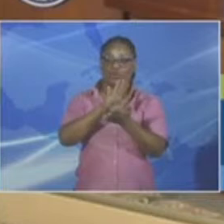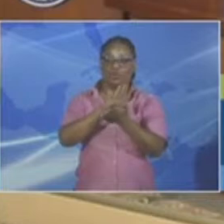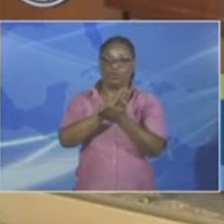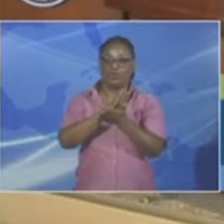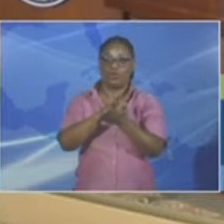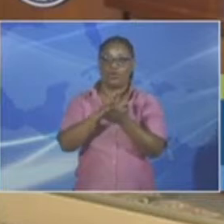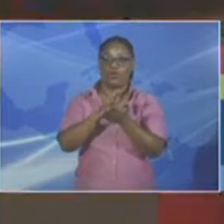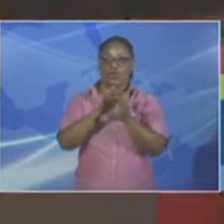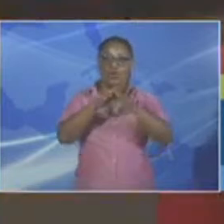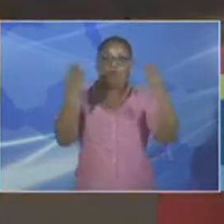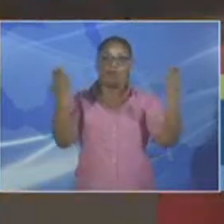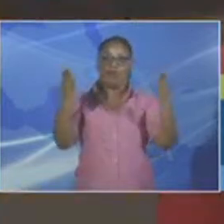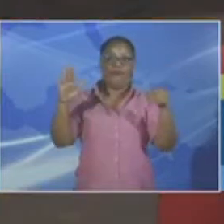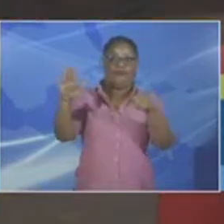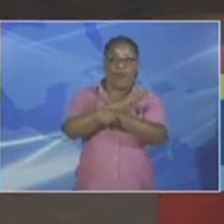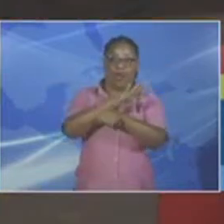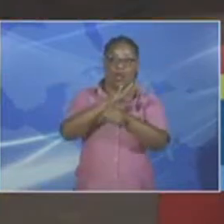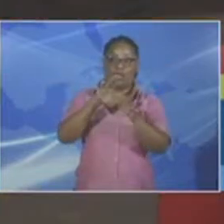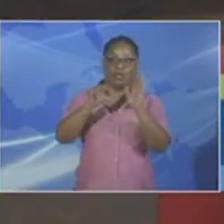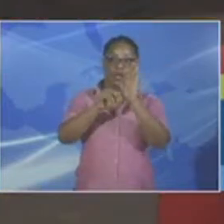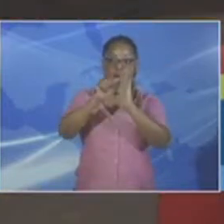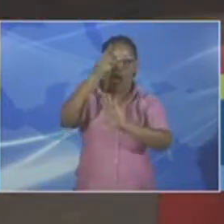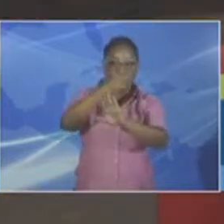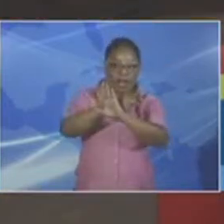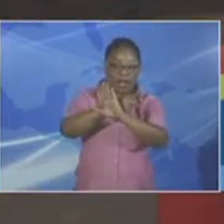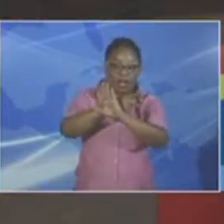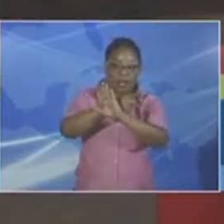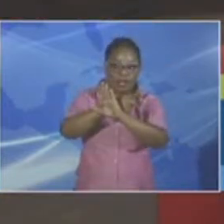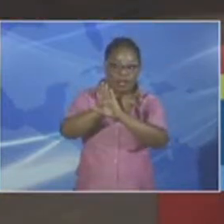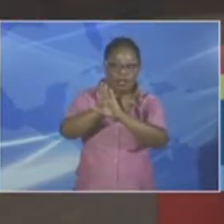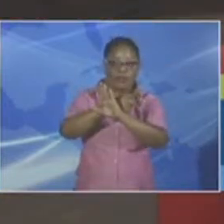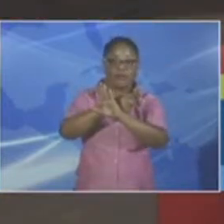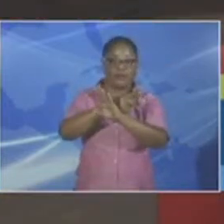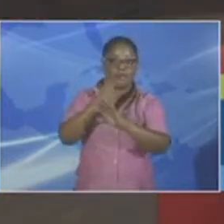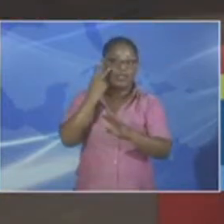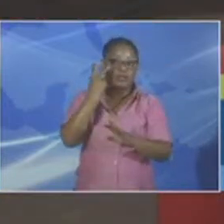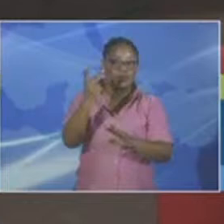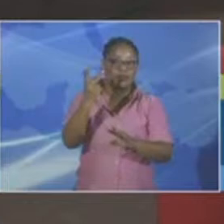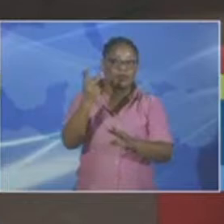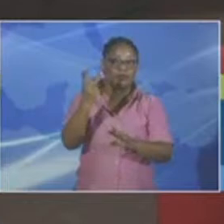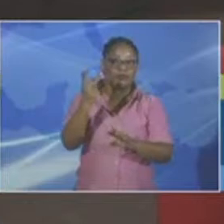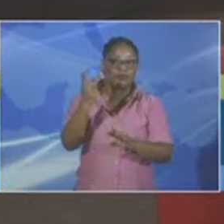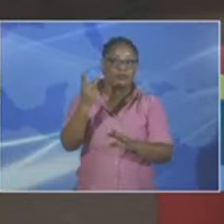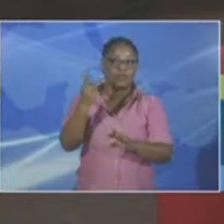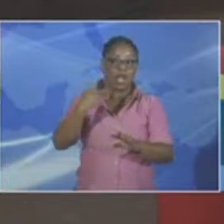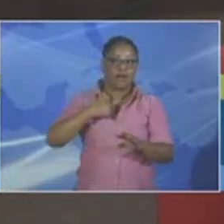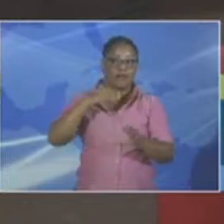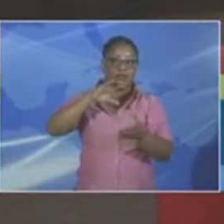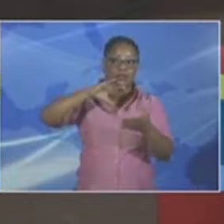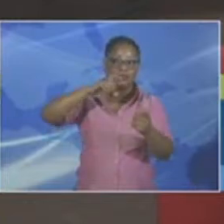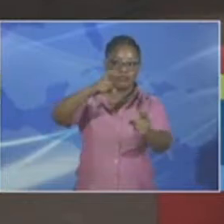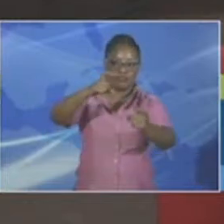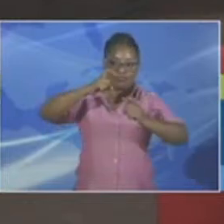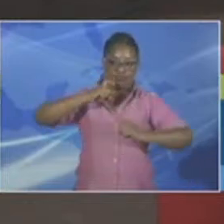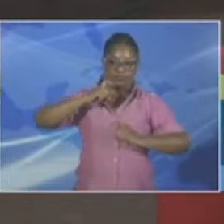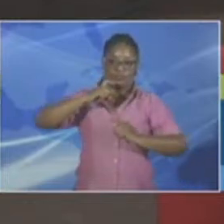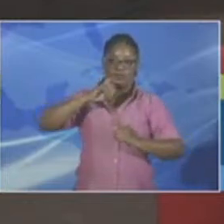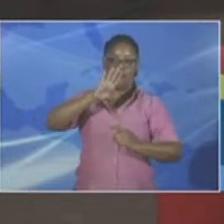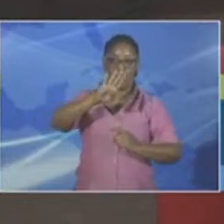April. We see we could possibly have a gift of 40,000 vaccines for the 5 to